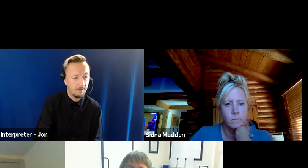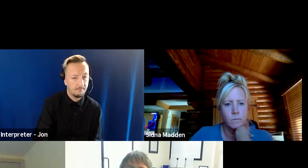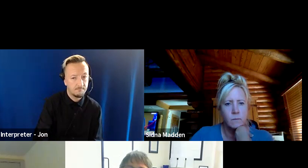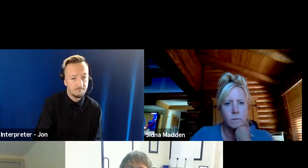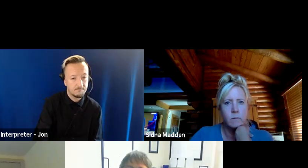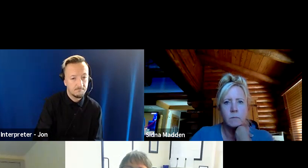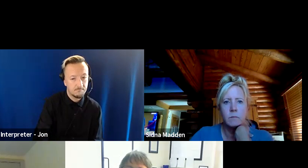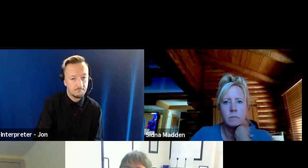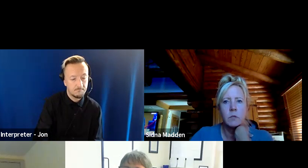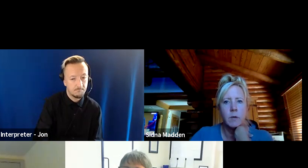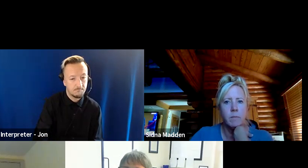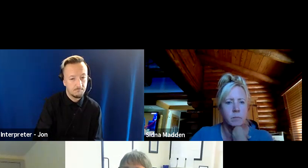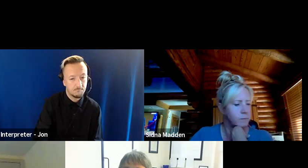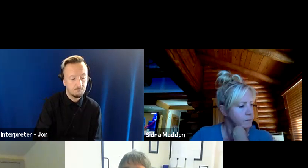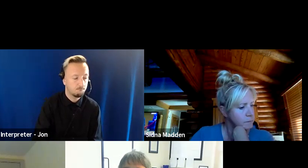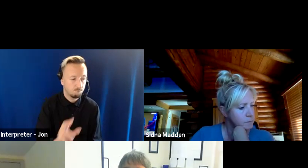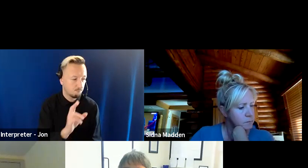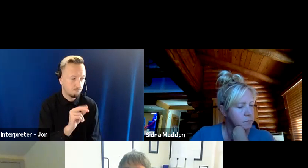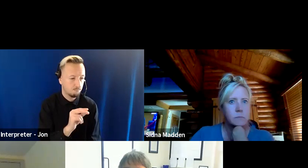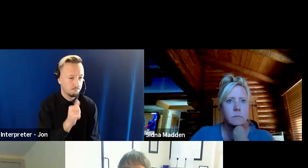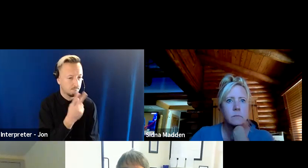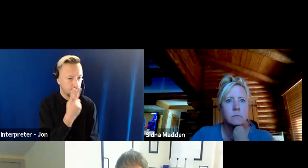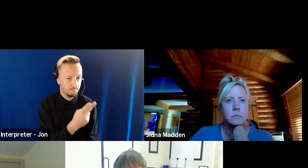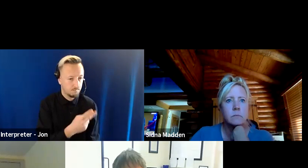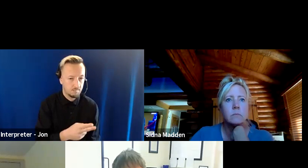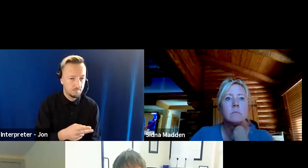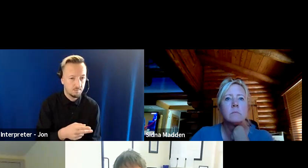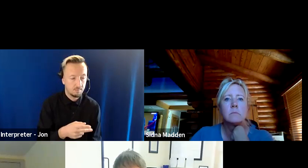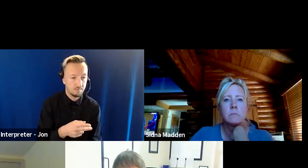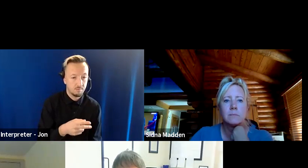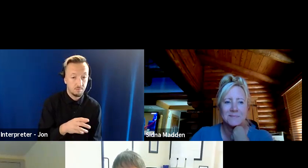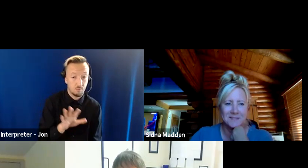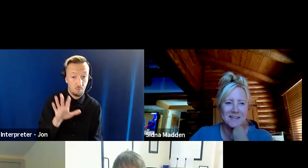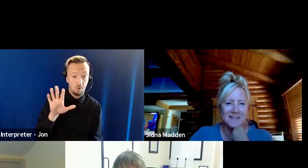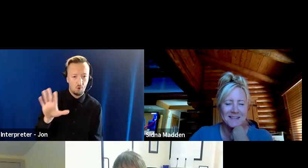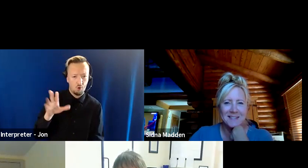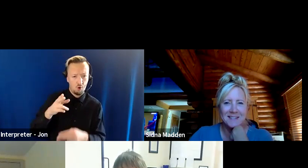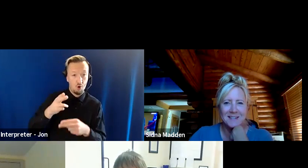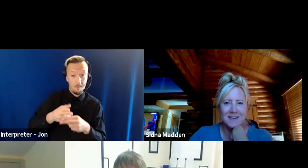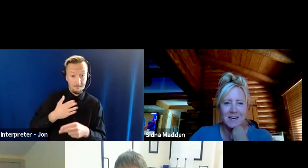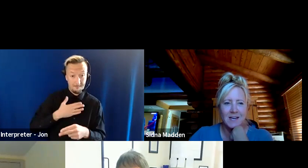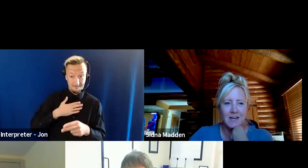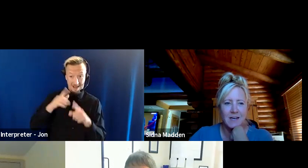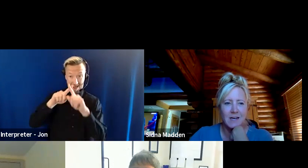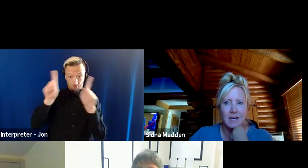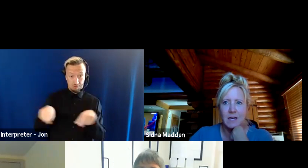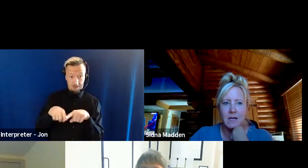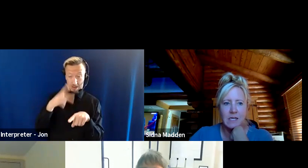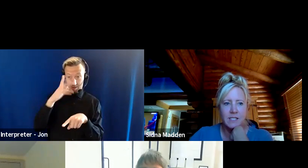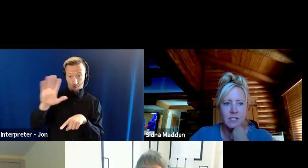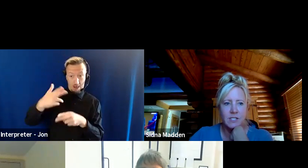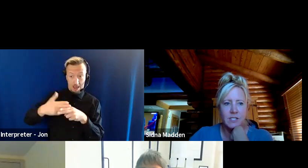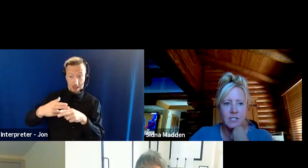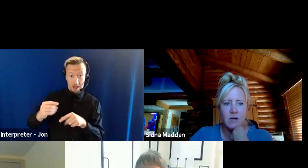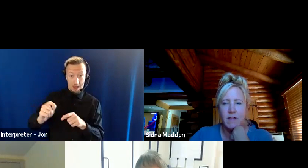No, I haven't seen Joan. Okay. For some reason, her name is showing up in my screen, but I'm not exactly sure why.